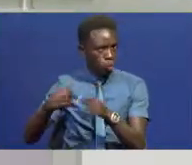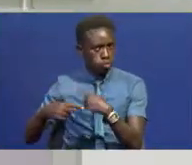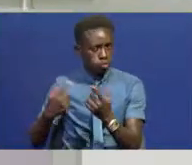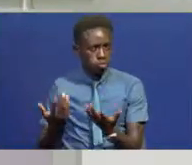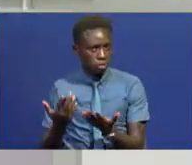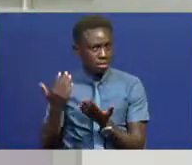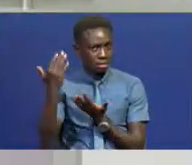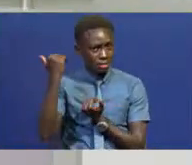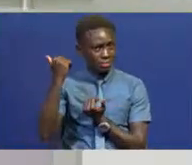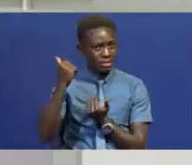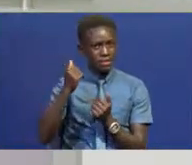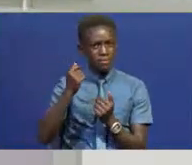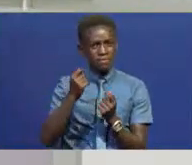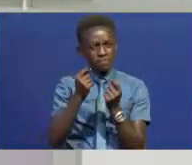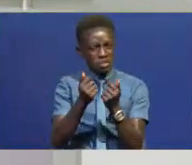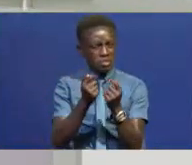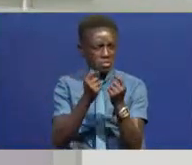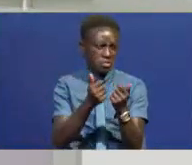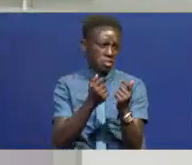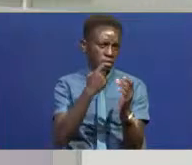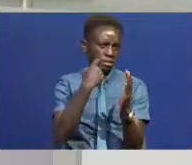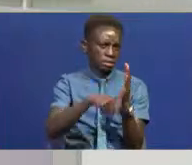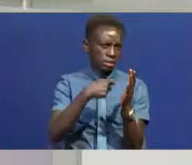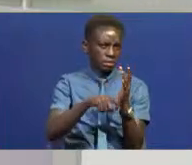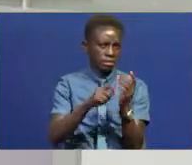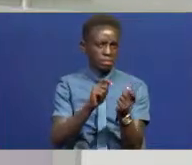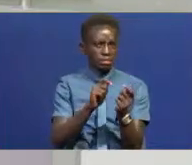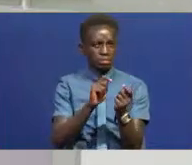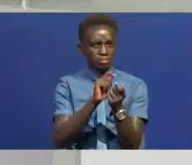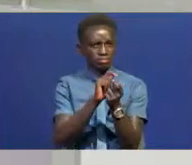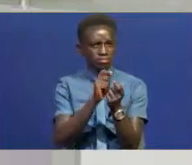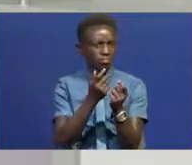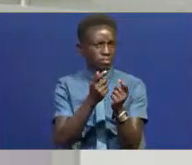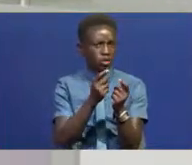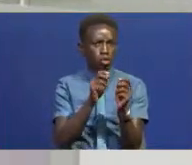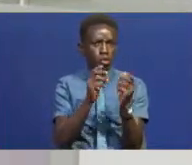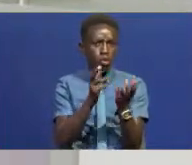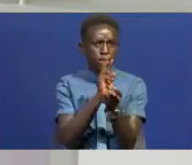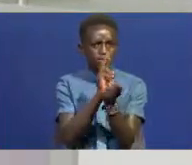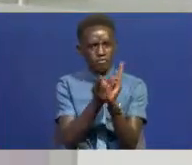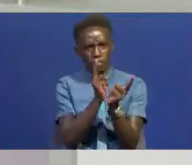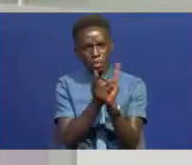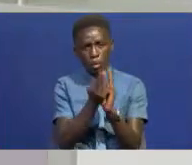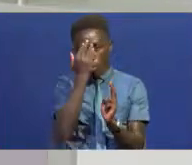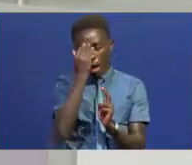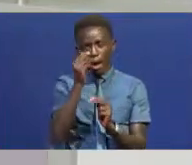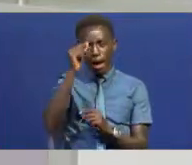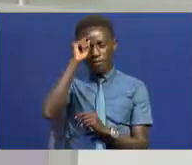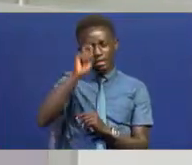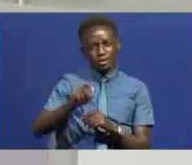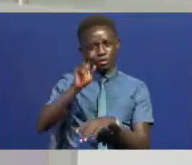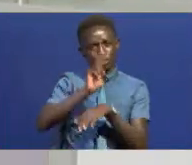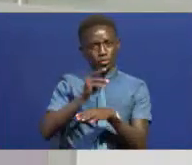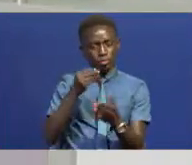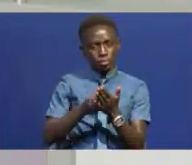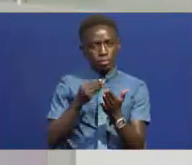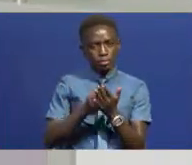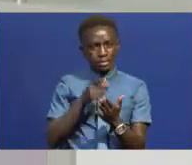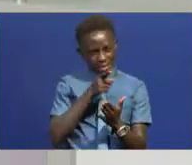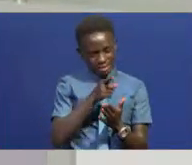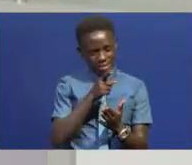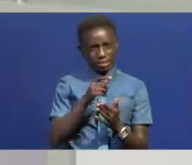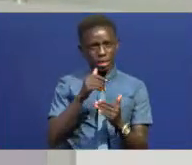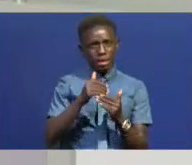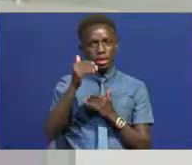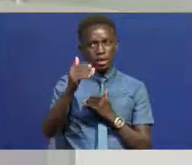tax measures or rather reforms as government works to ensure that it gets to spend that money in the next financial year 2024-2025.